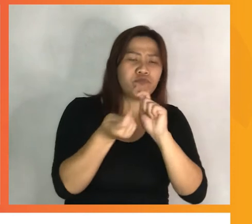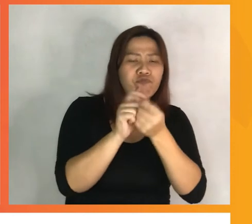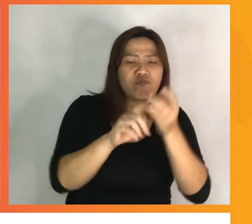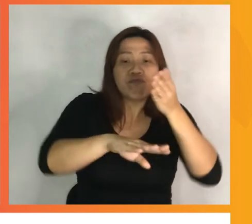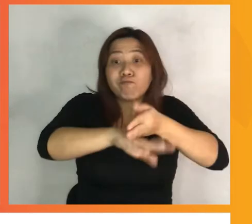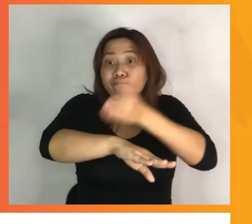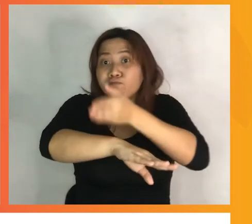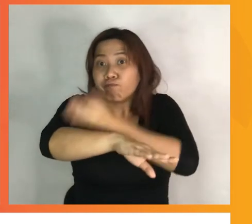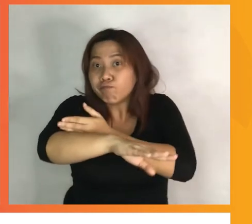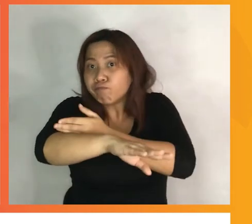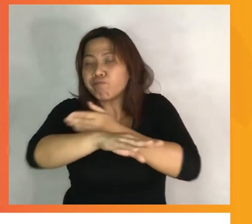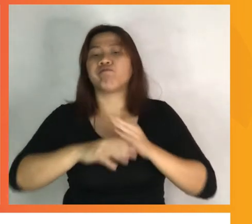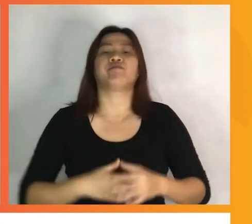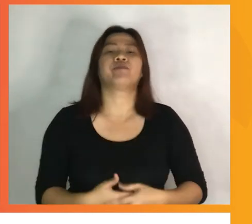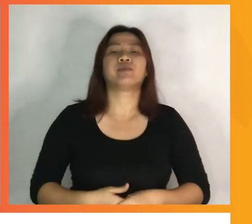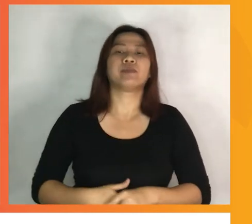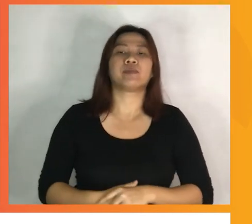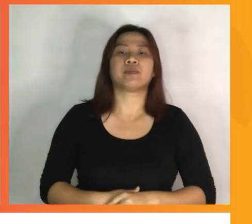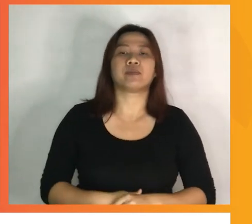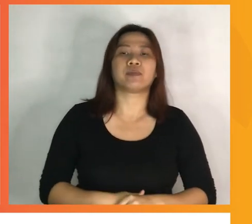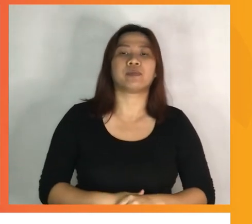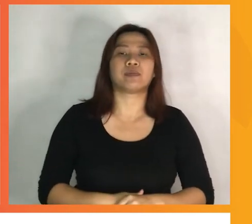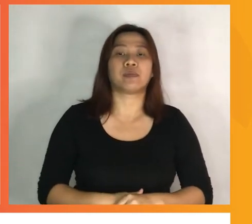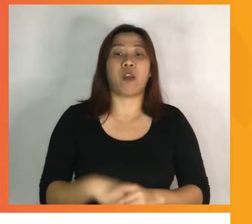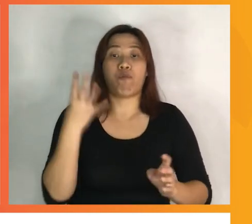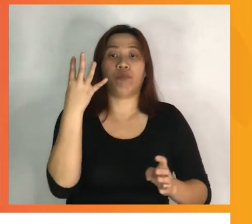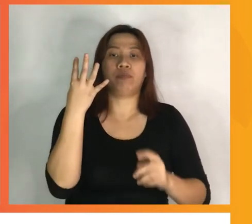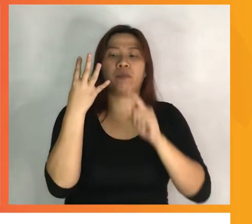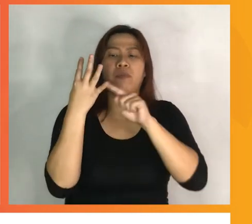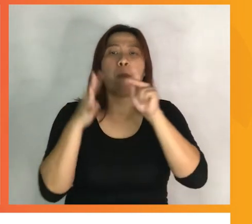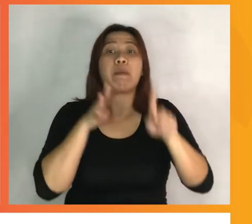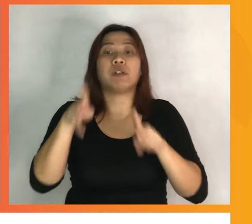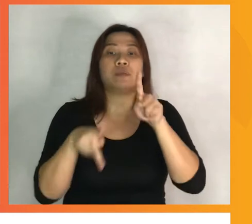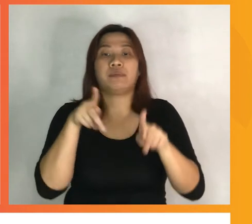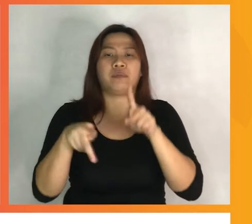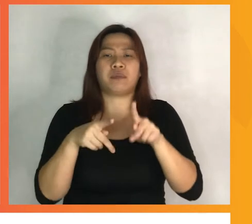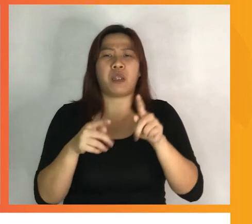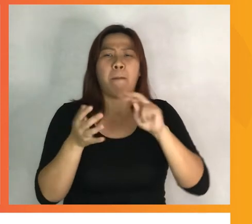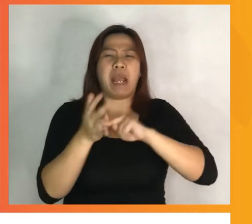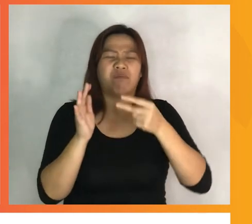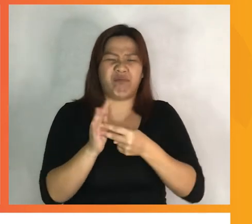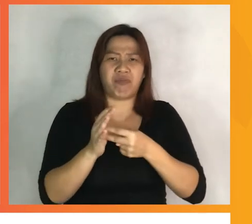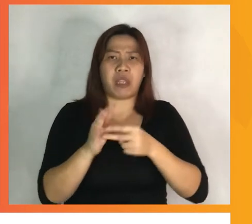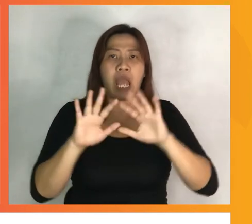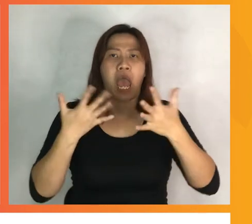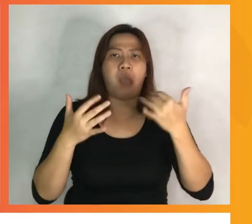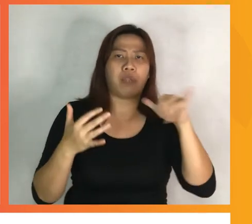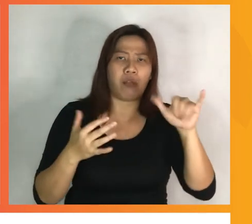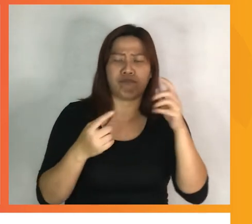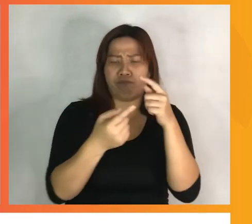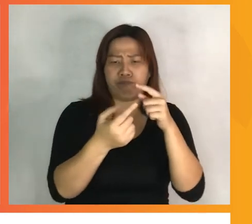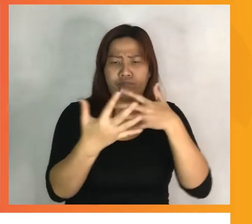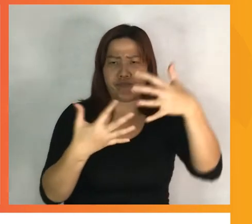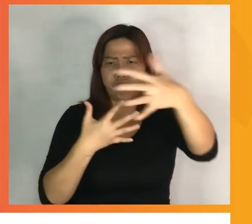or adaptations based on improvisation. And finally, people. This refers really to the way in